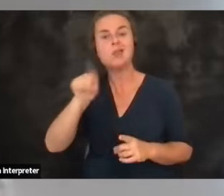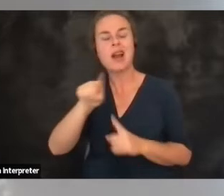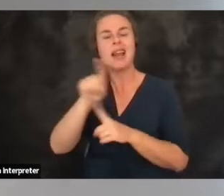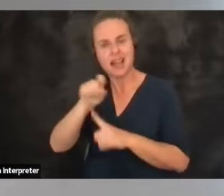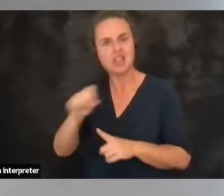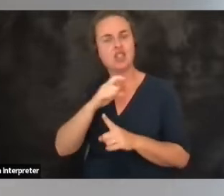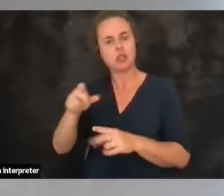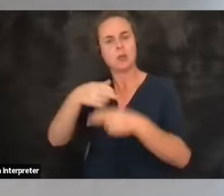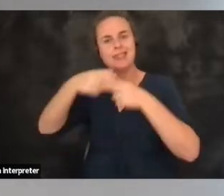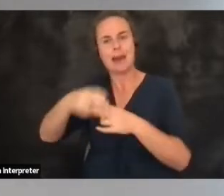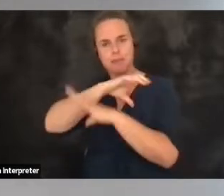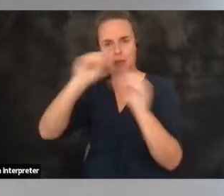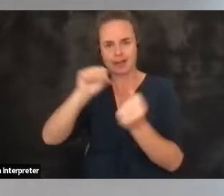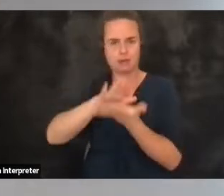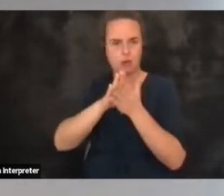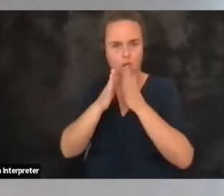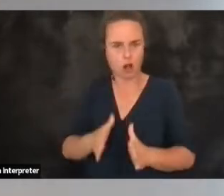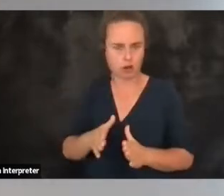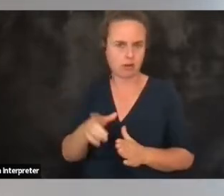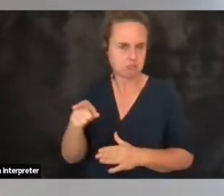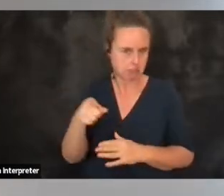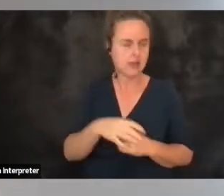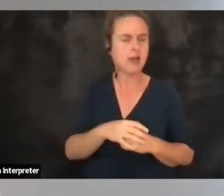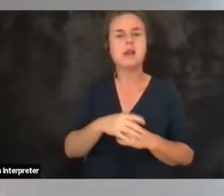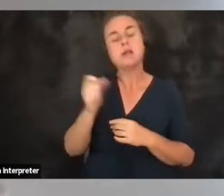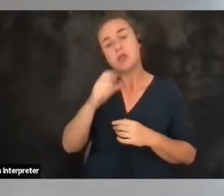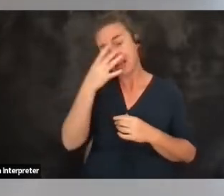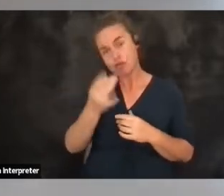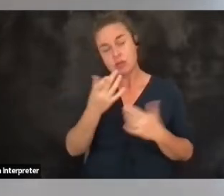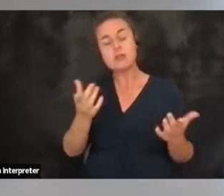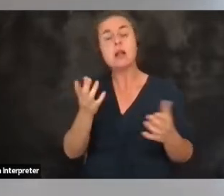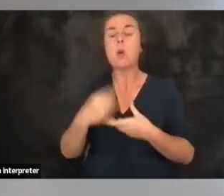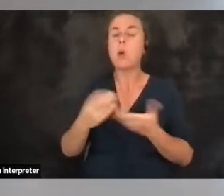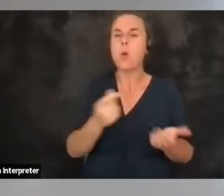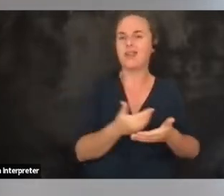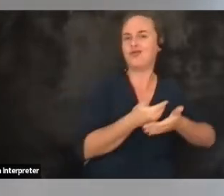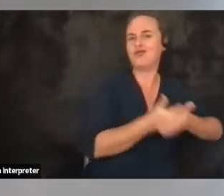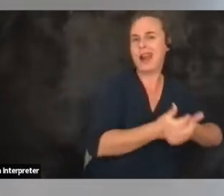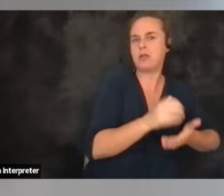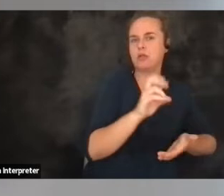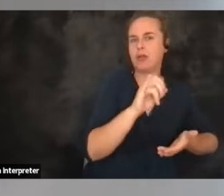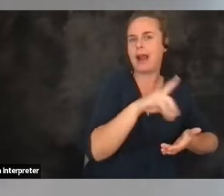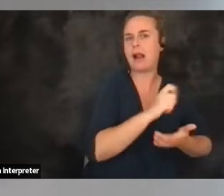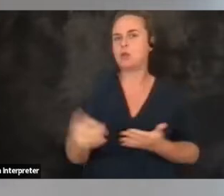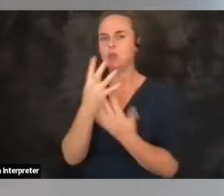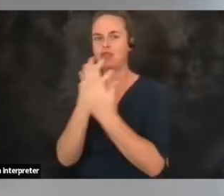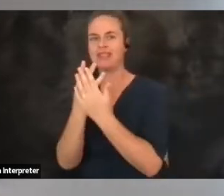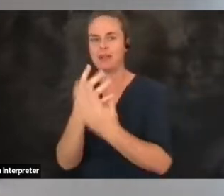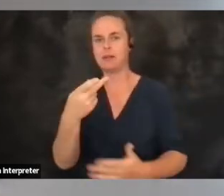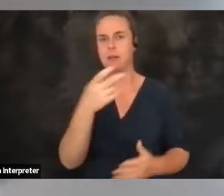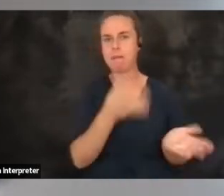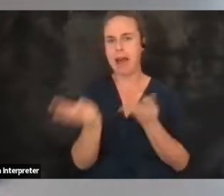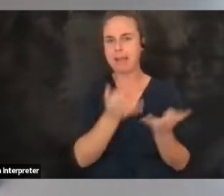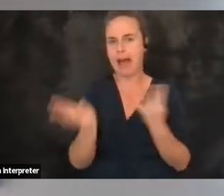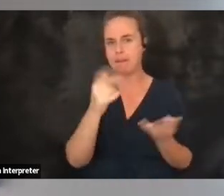President Scholar. Krista's research interests include cradle to prison pipeline, the protective role of school connectedness